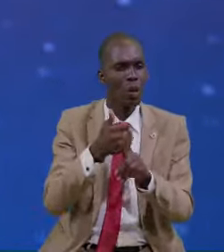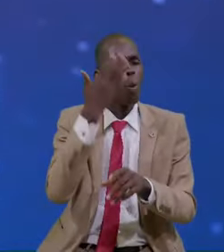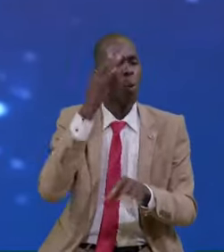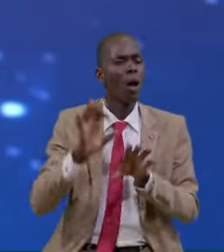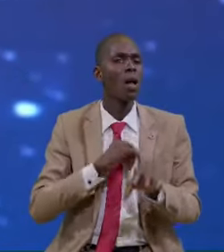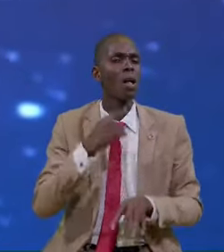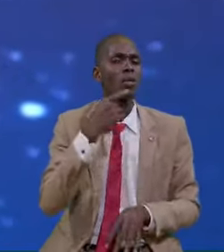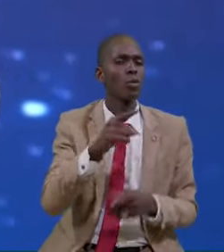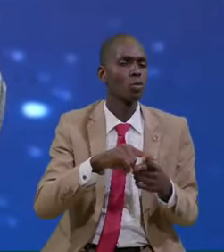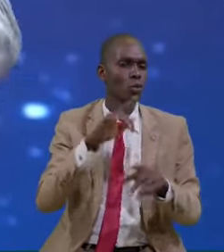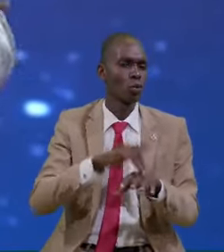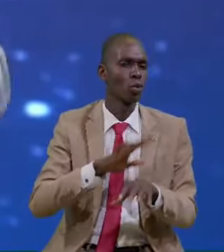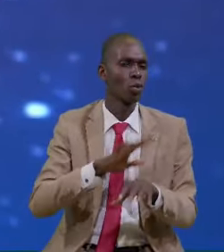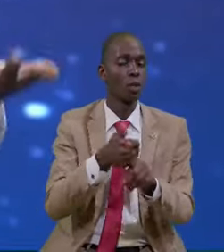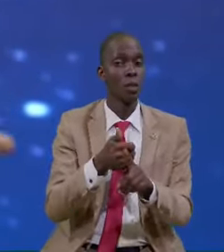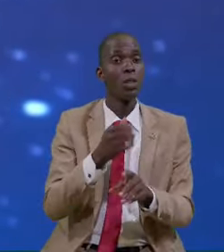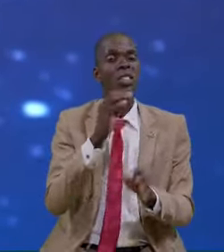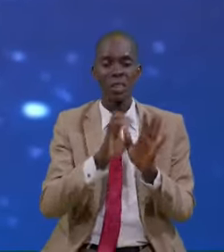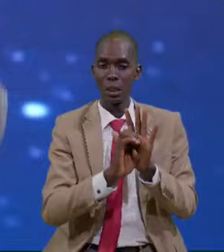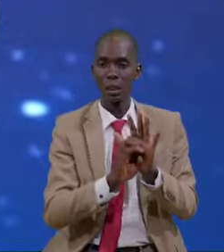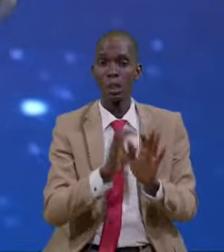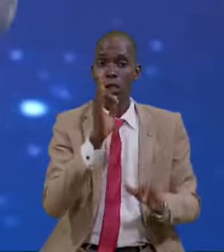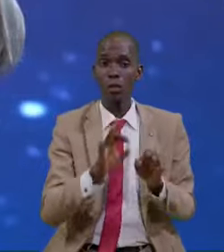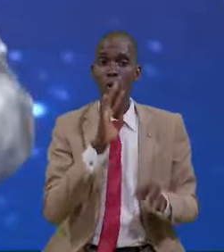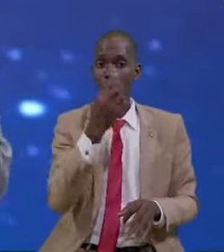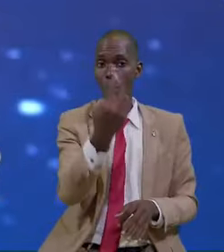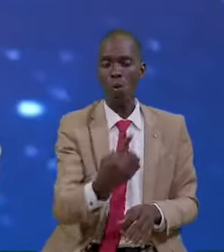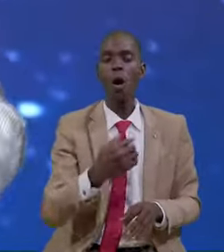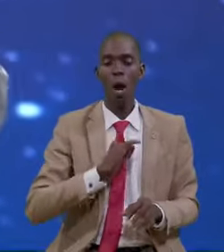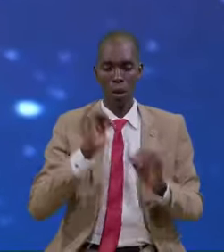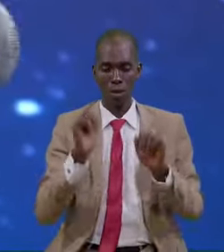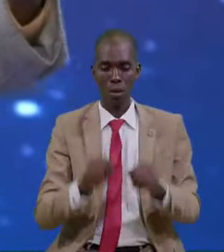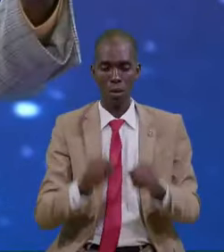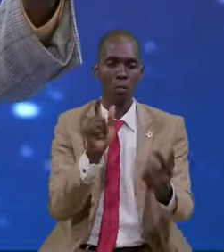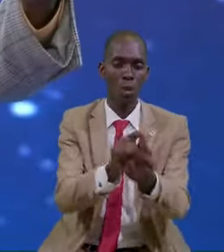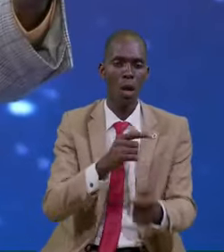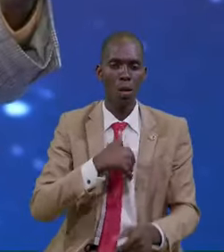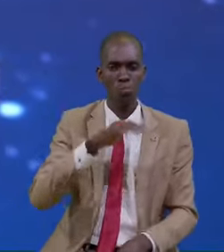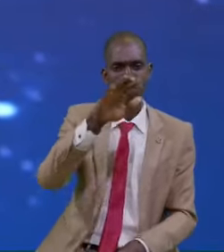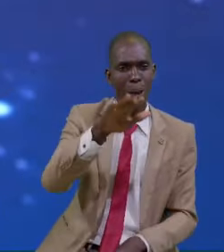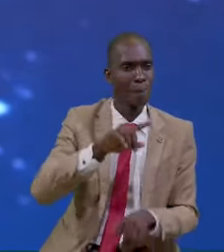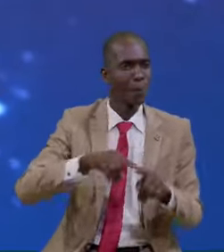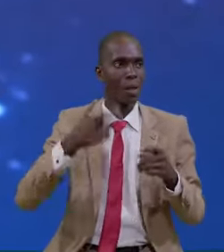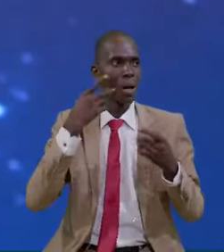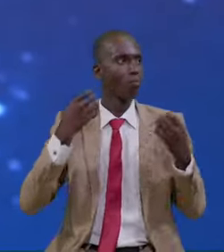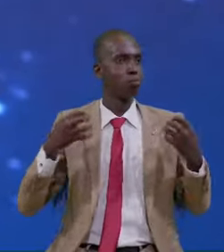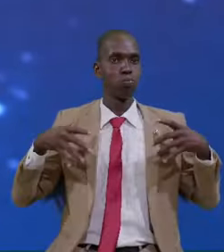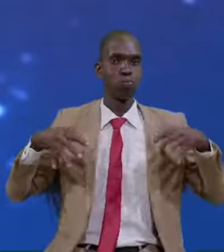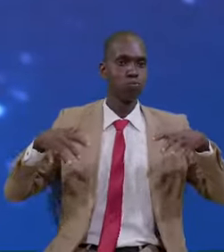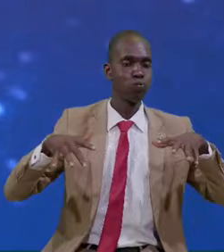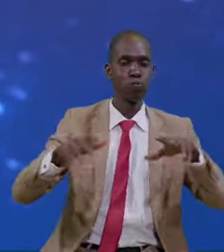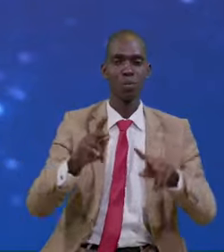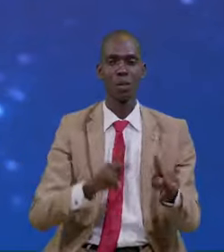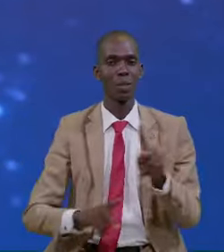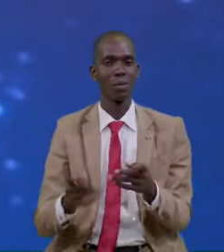Normally, if you are the only one, I could lay the hands on you. I could come to you, or you can come to me. But look at the multitude here. I said,